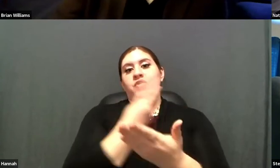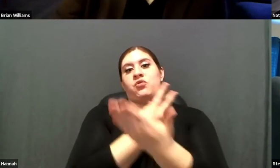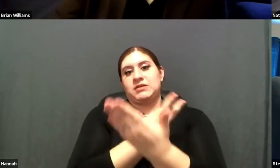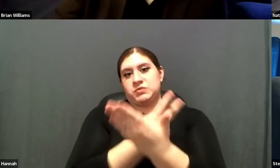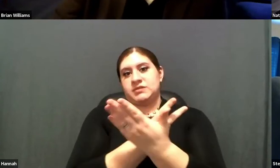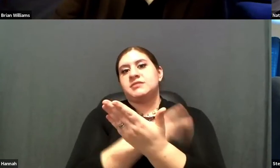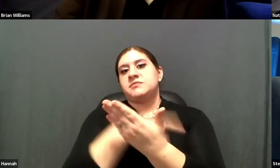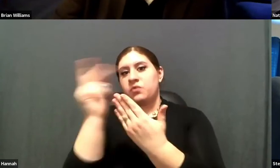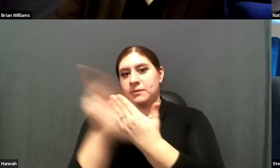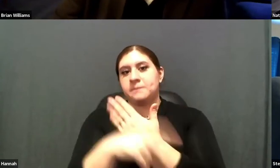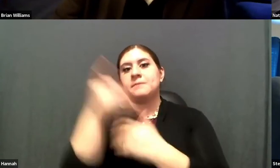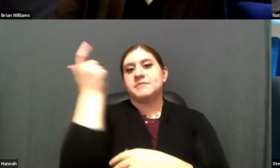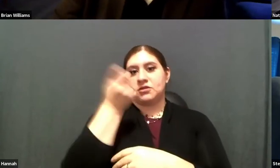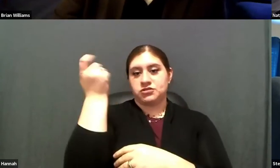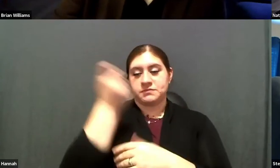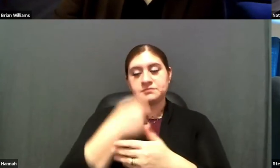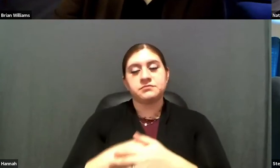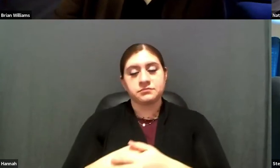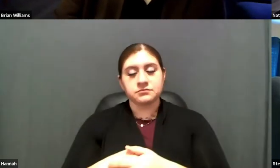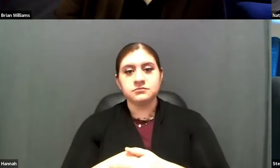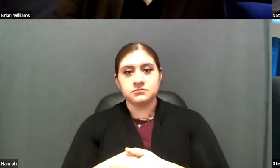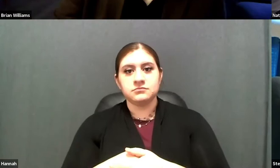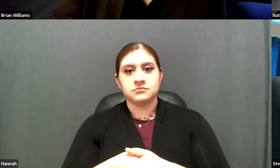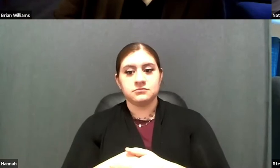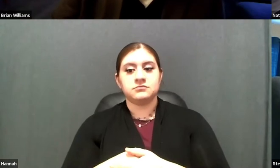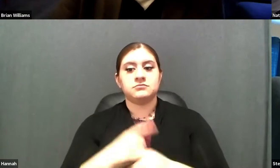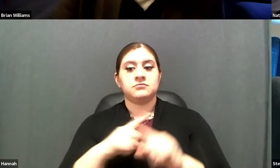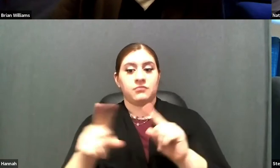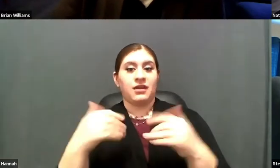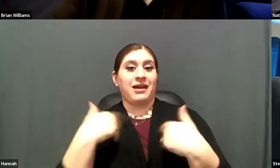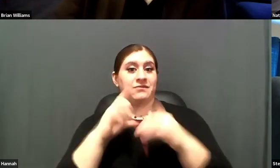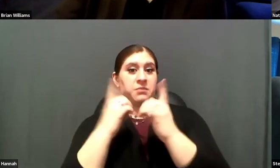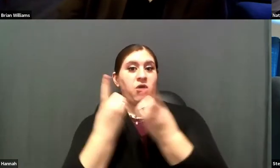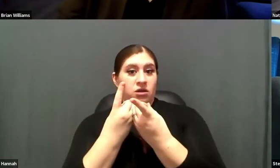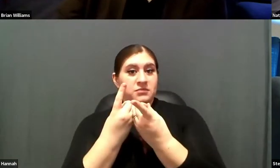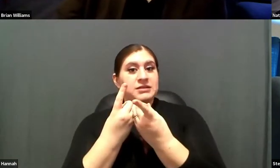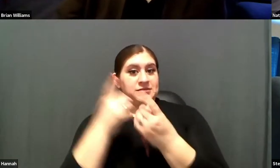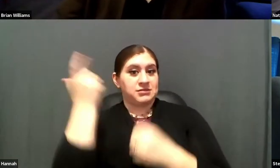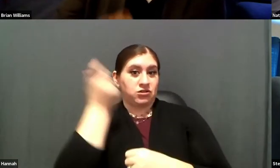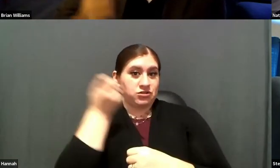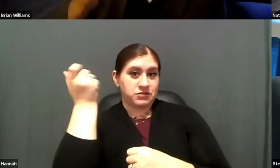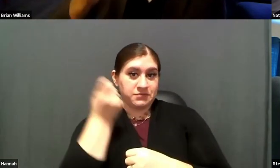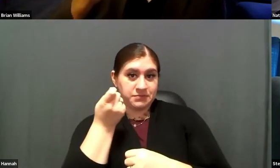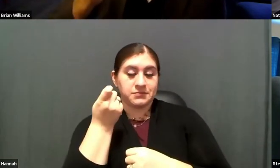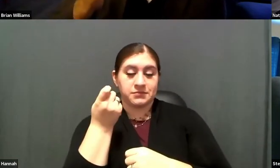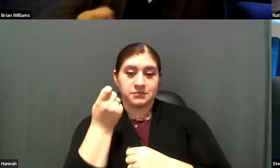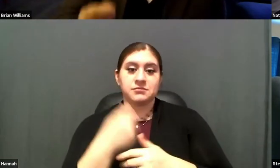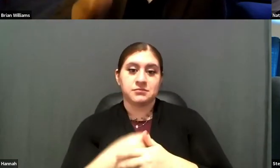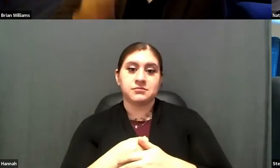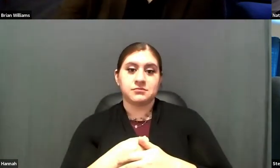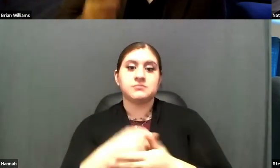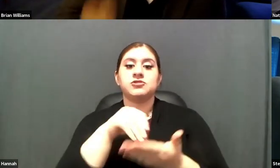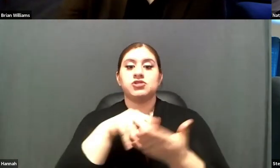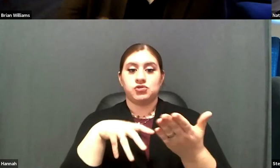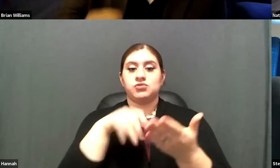program scholarships. Now, there are department scholarships that students in